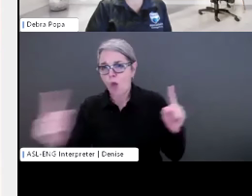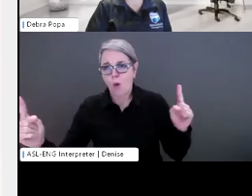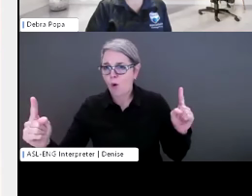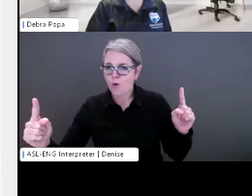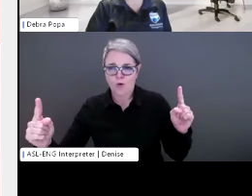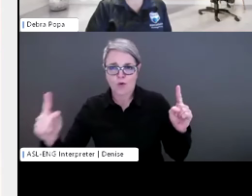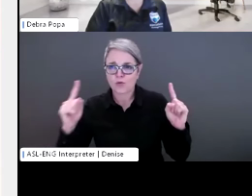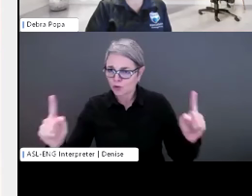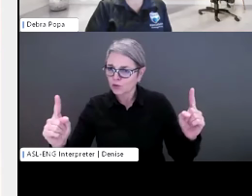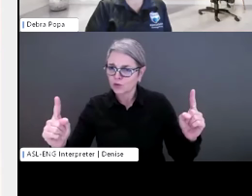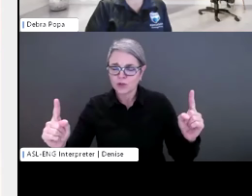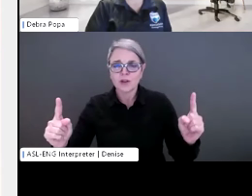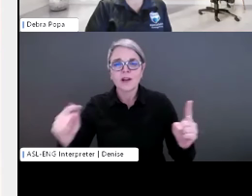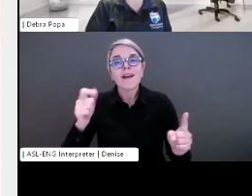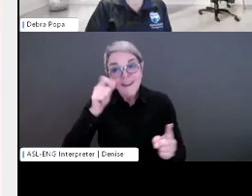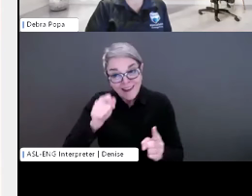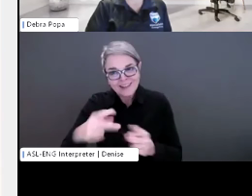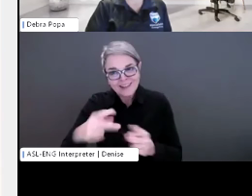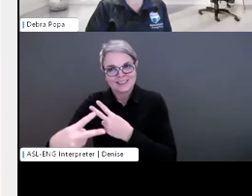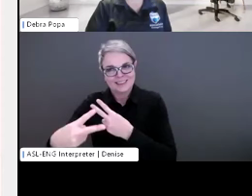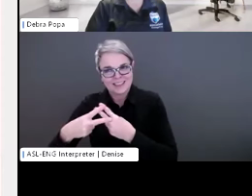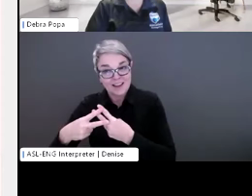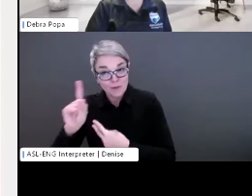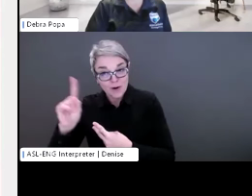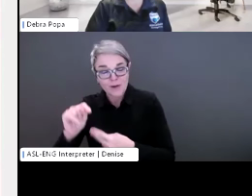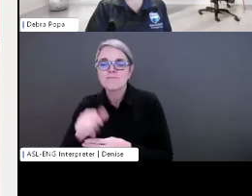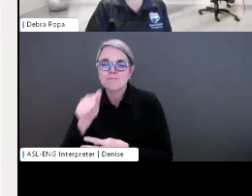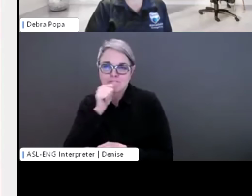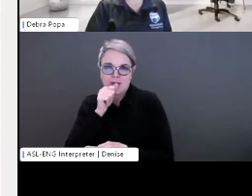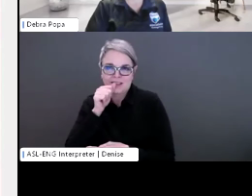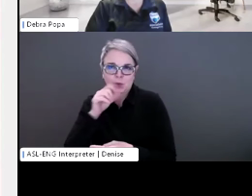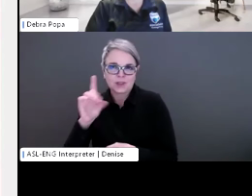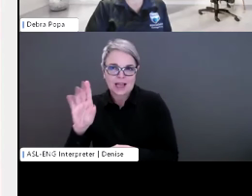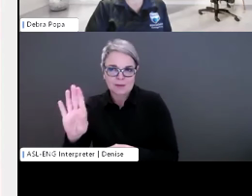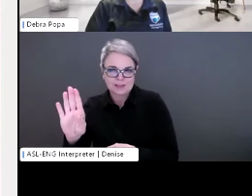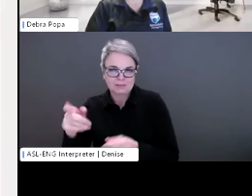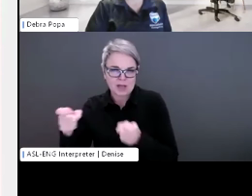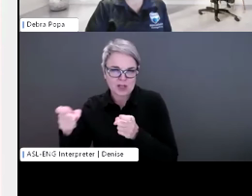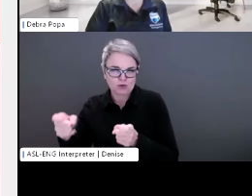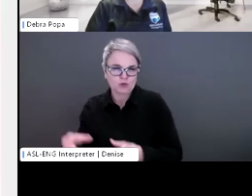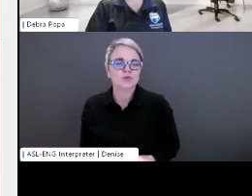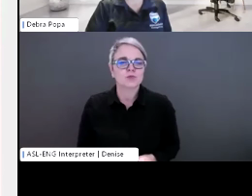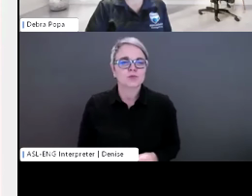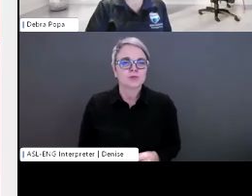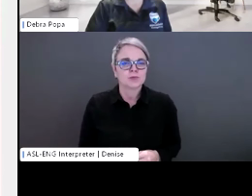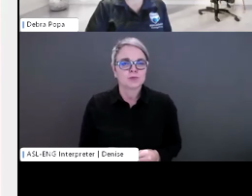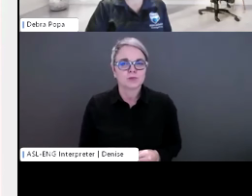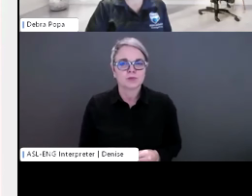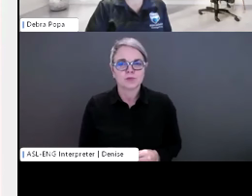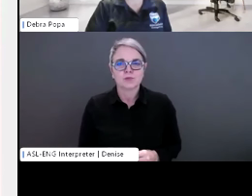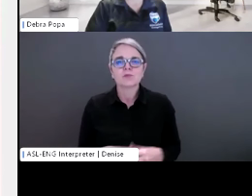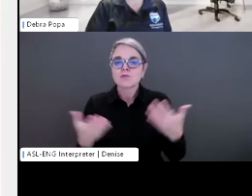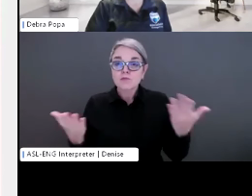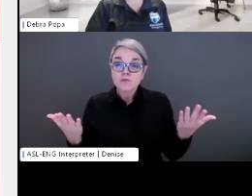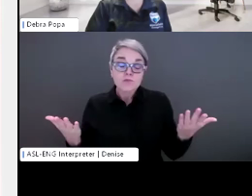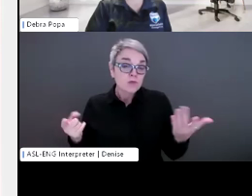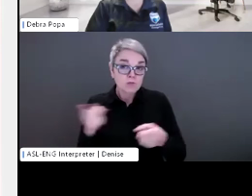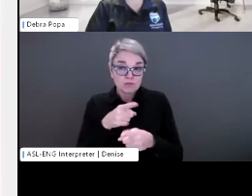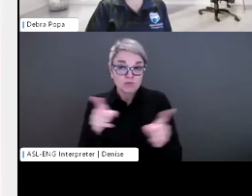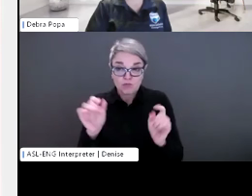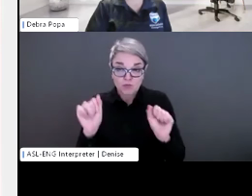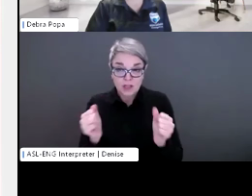store it in a password database. That's basically the main thing that you can do physically. What